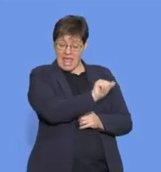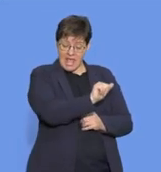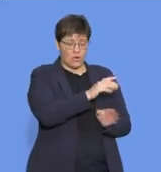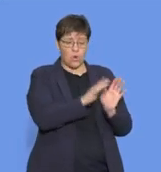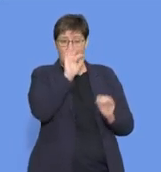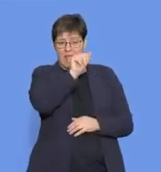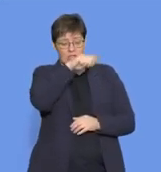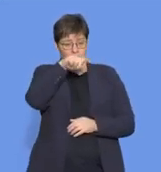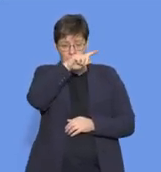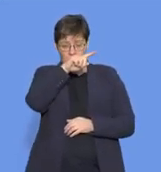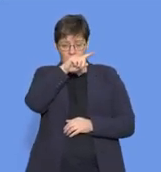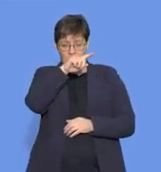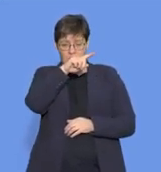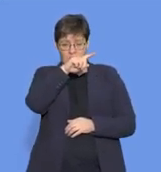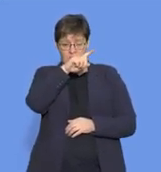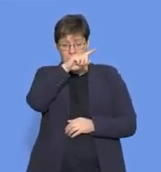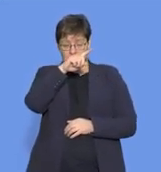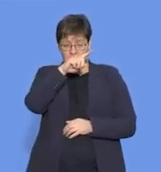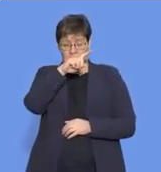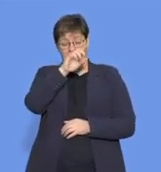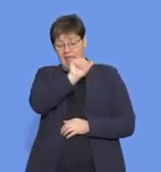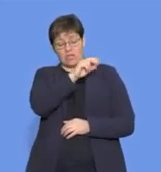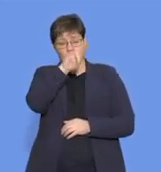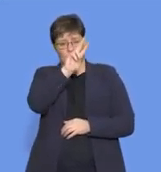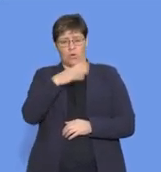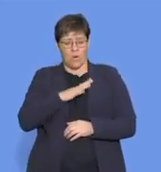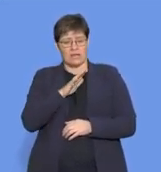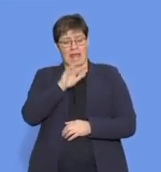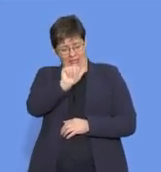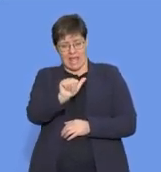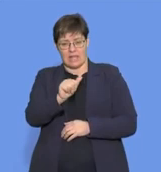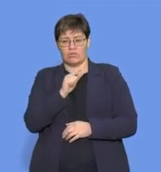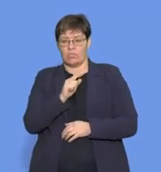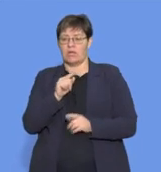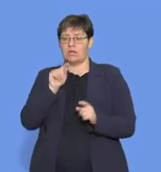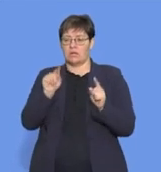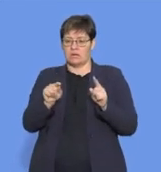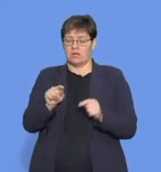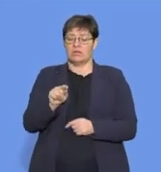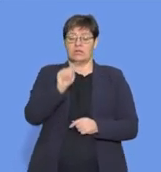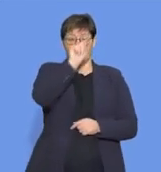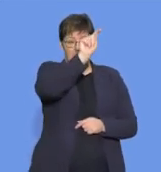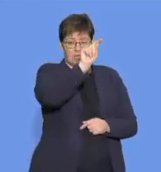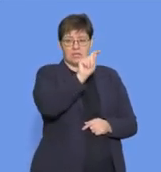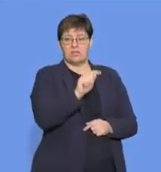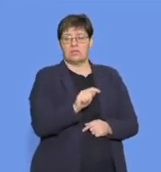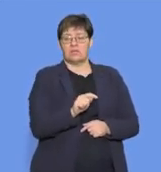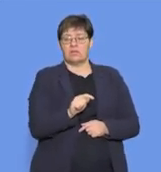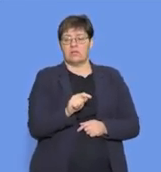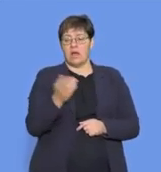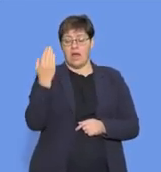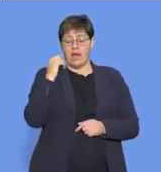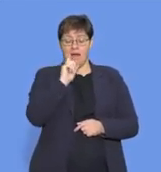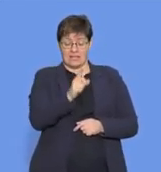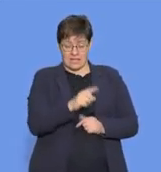A squared. So we need to still find the square root of this answer. So if you go shift, if you just go square root